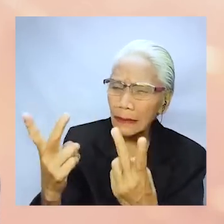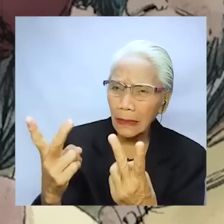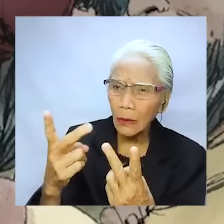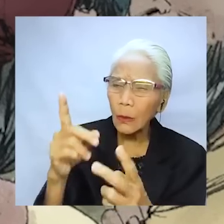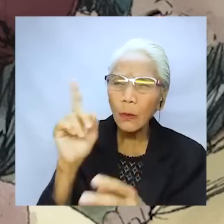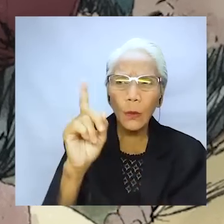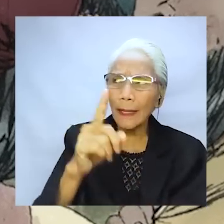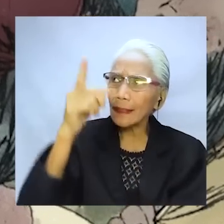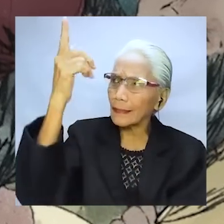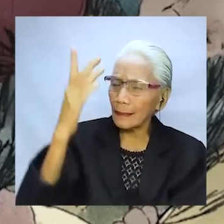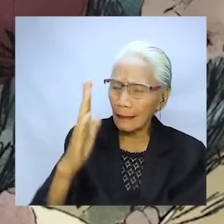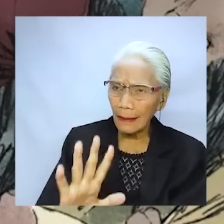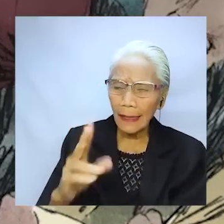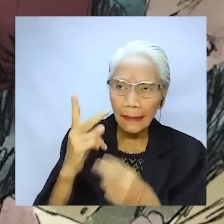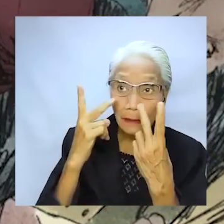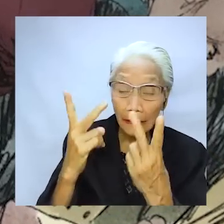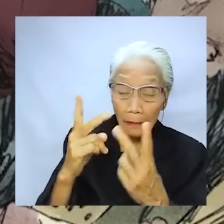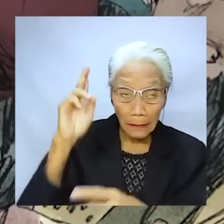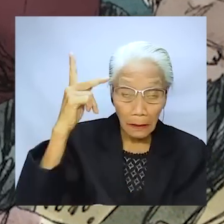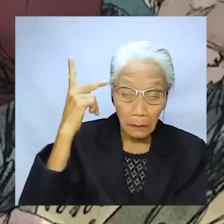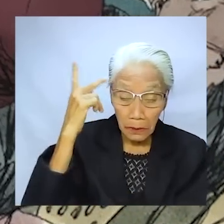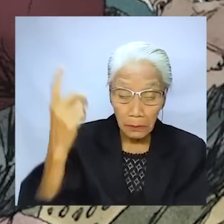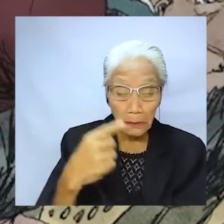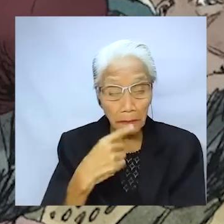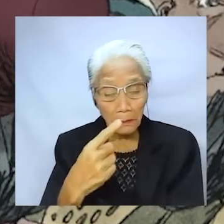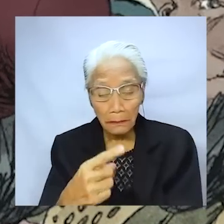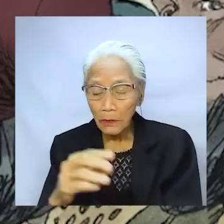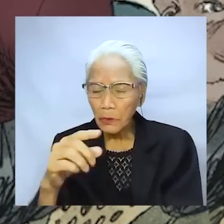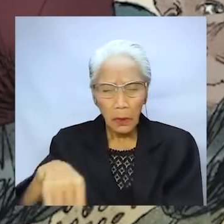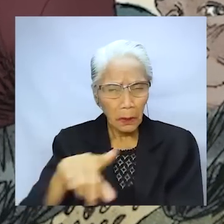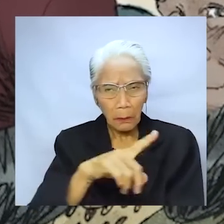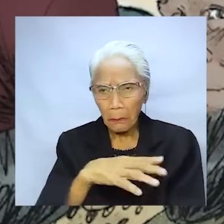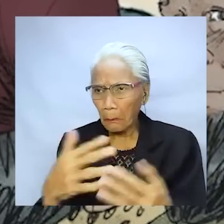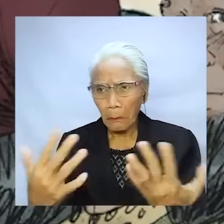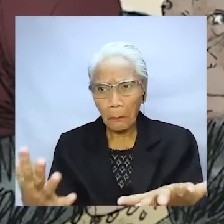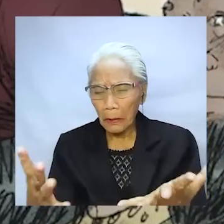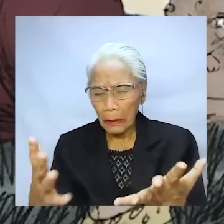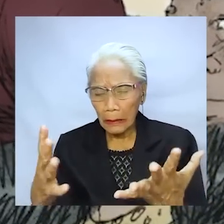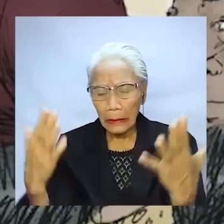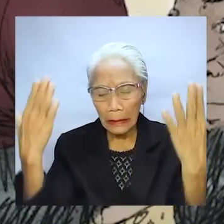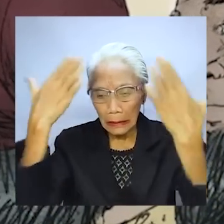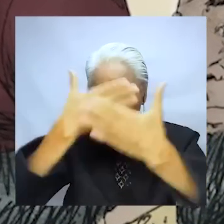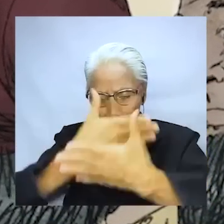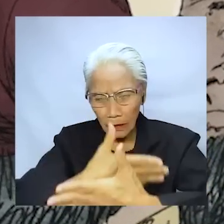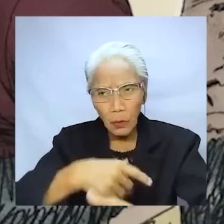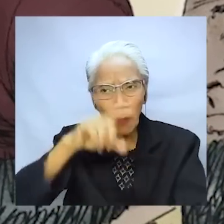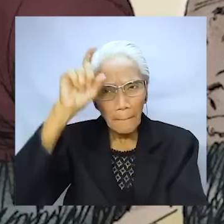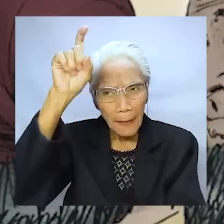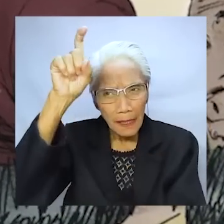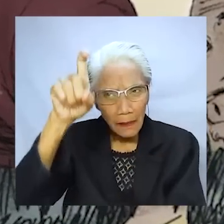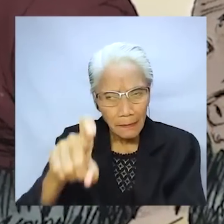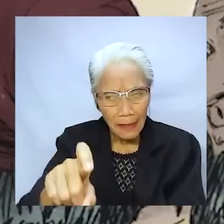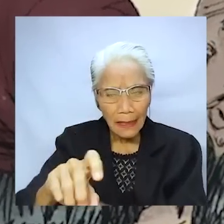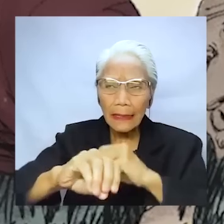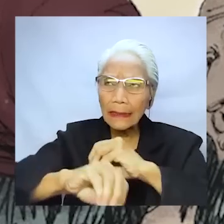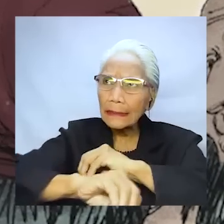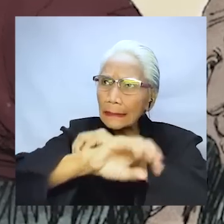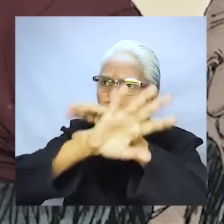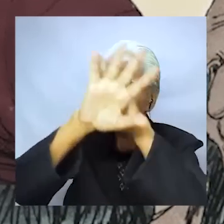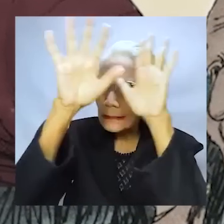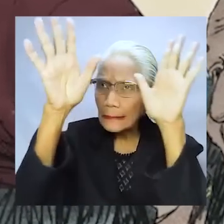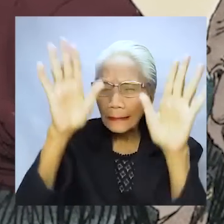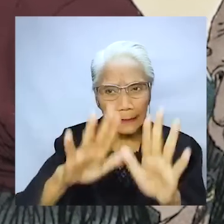us, we are not anymore in darkness. We are supposed to be children of the light, light in the